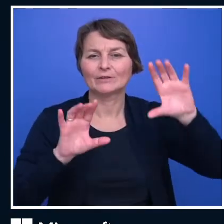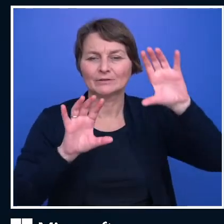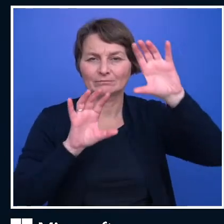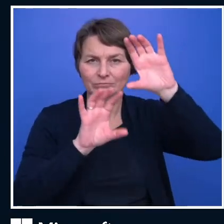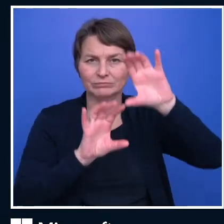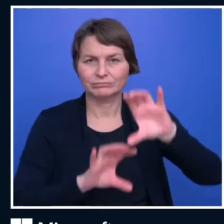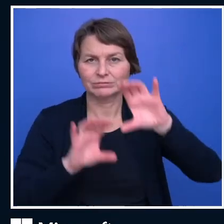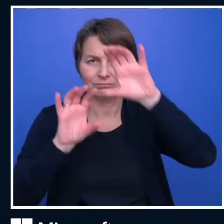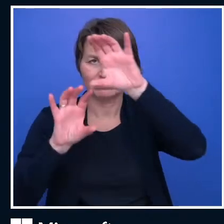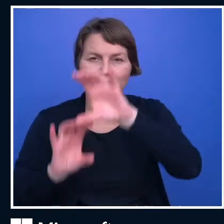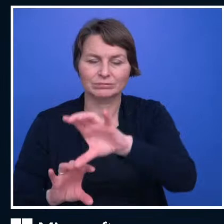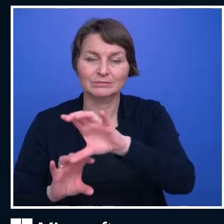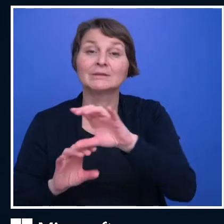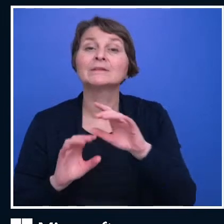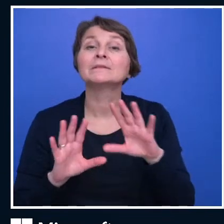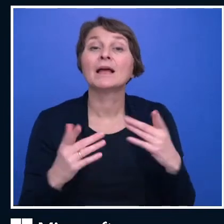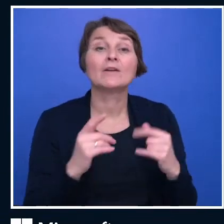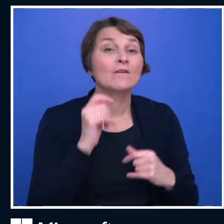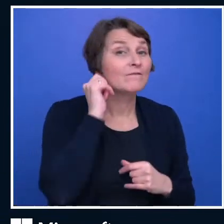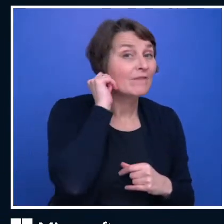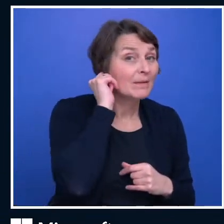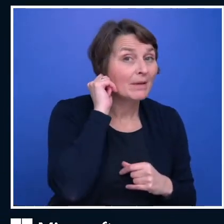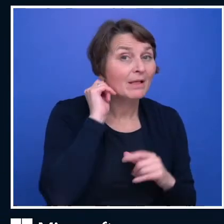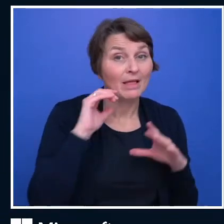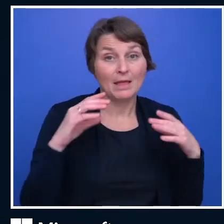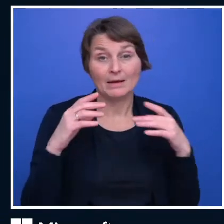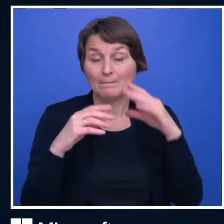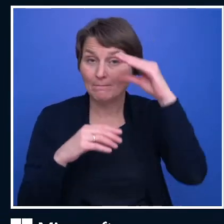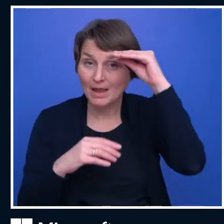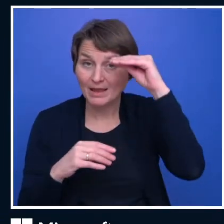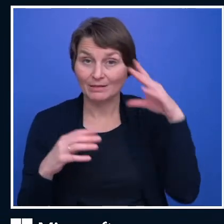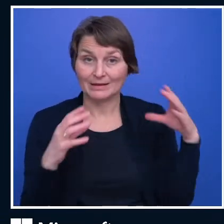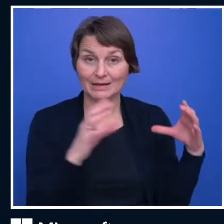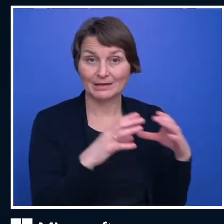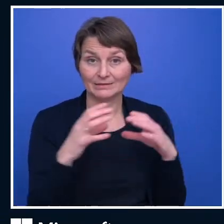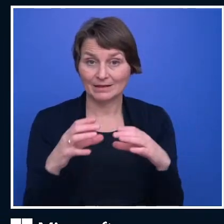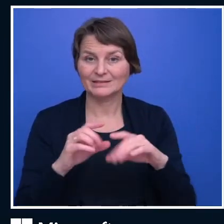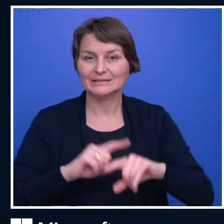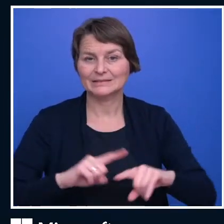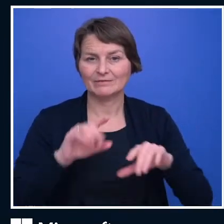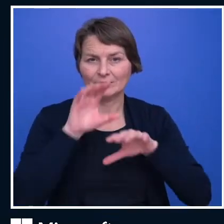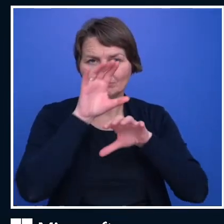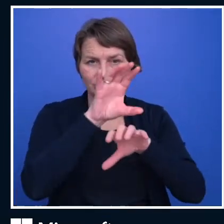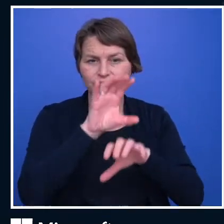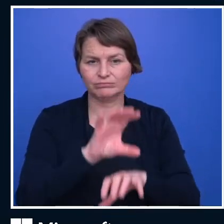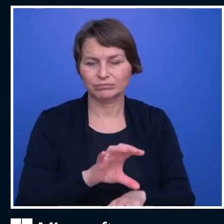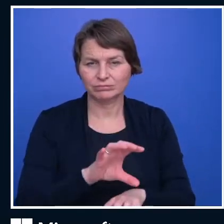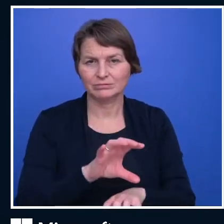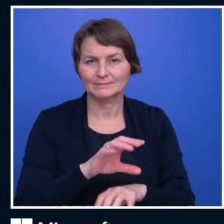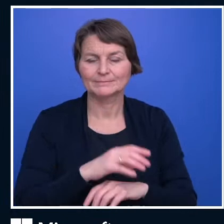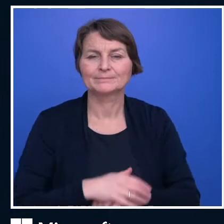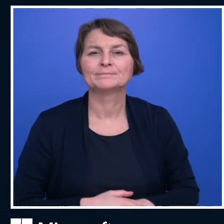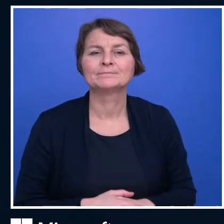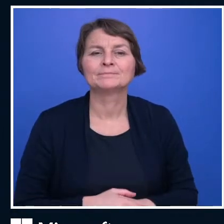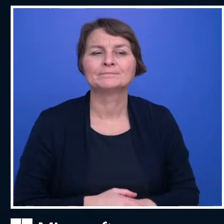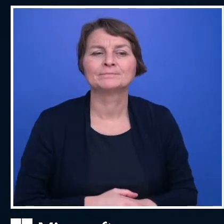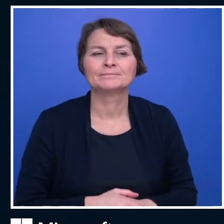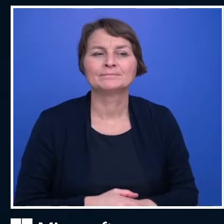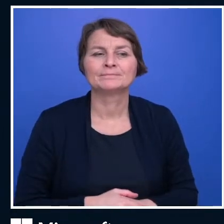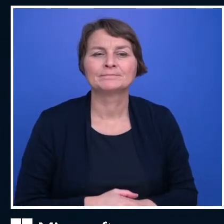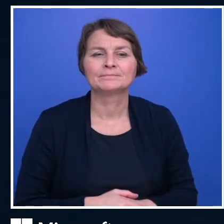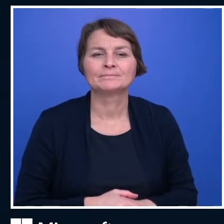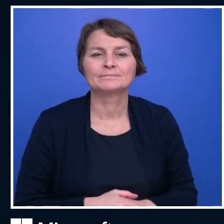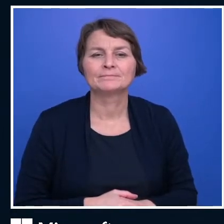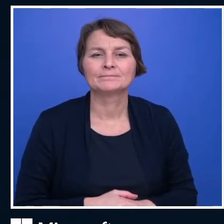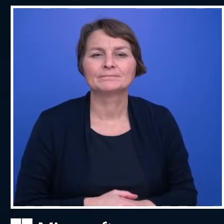male class and the female class, so 92.4 minus 29.4, which is 12.9, is the disparity